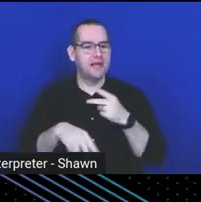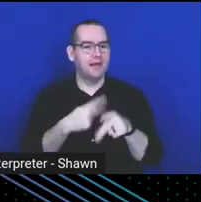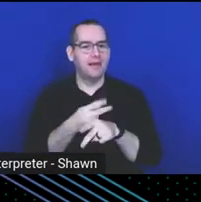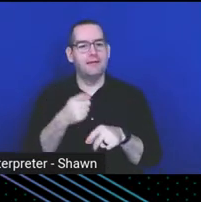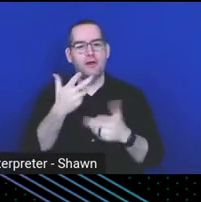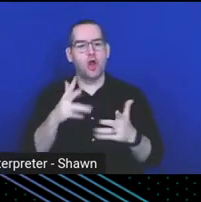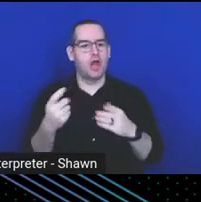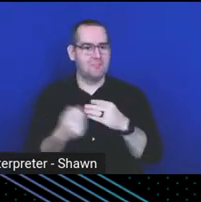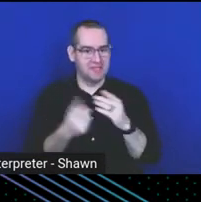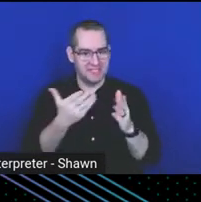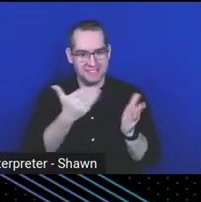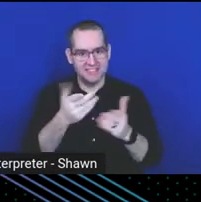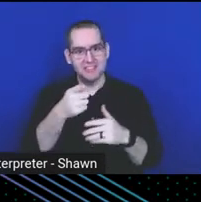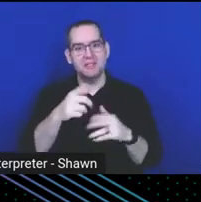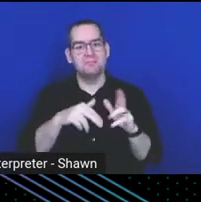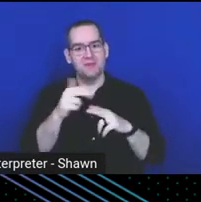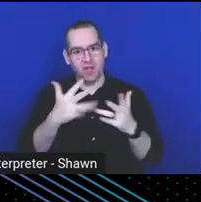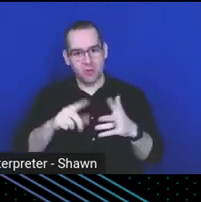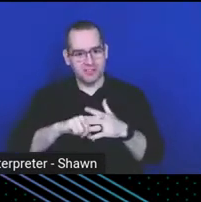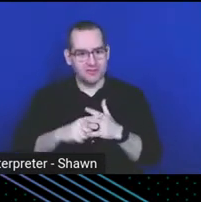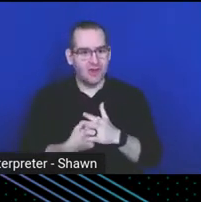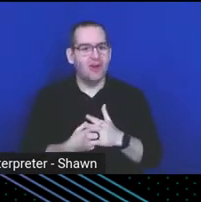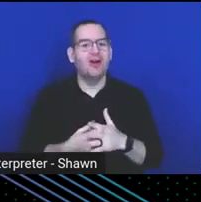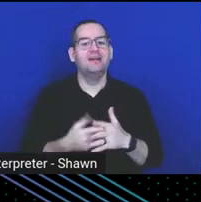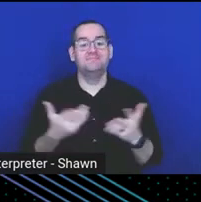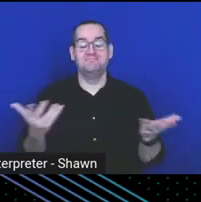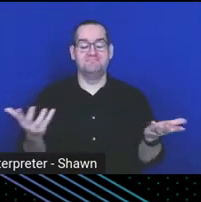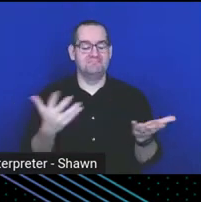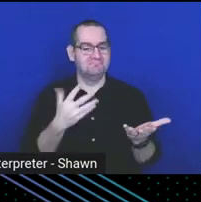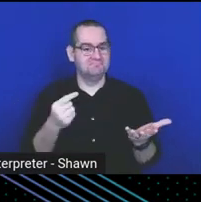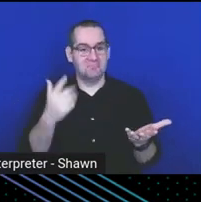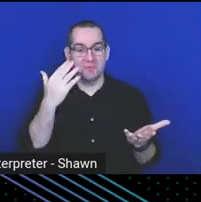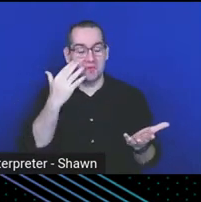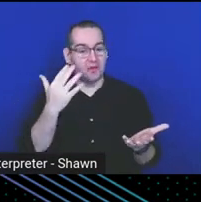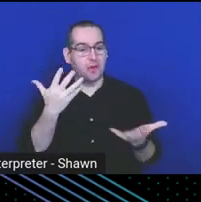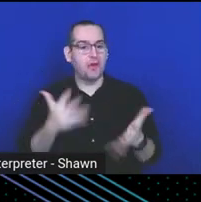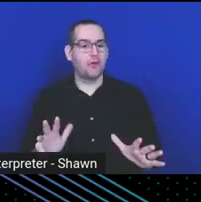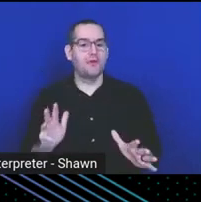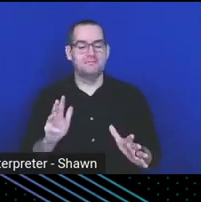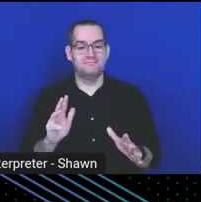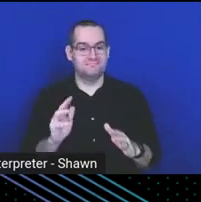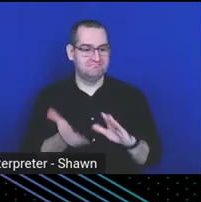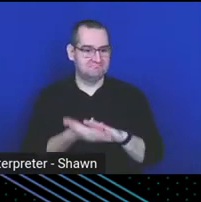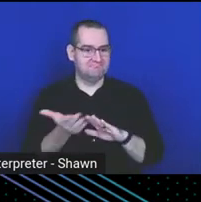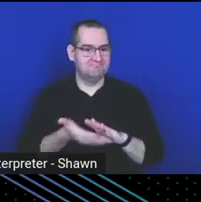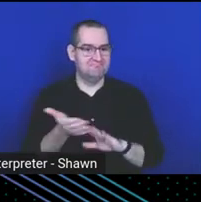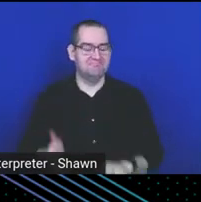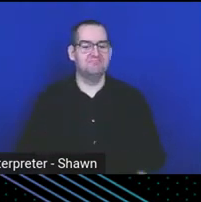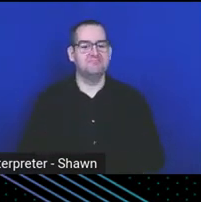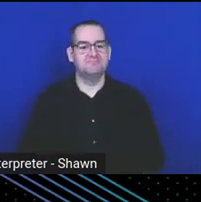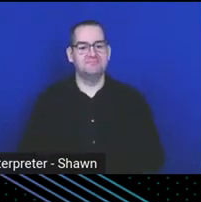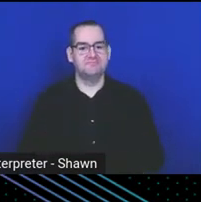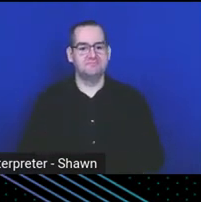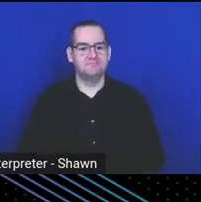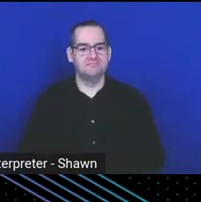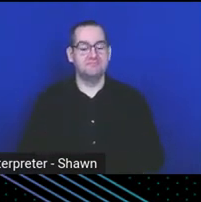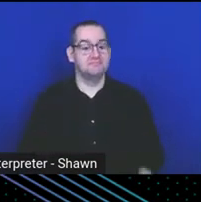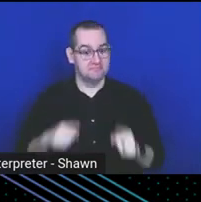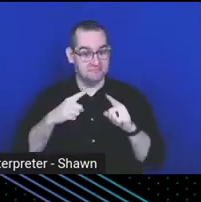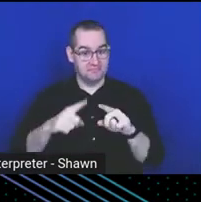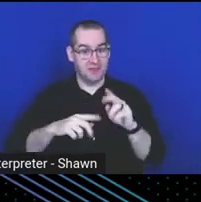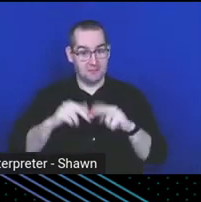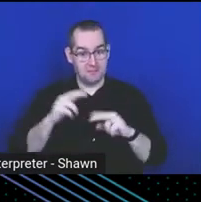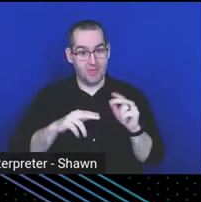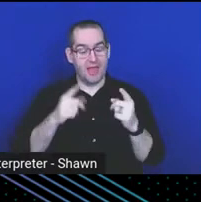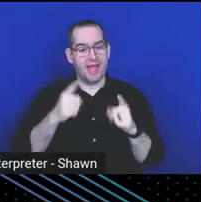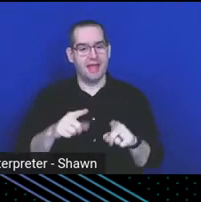automatically appeared here. The build has already started, and we are already running that stuff. In the meanwhile, till the build happens, I'll show